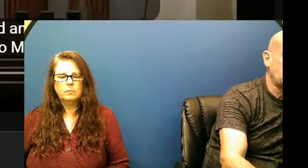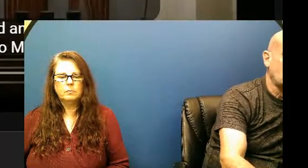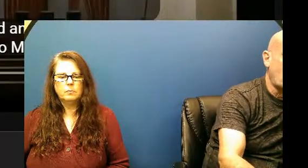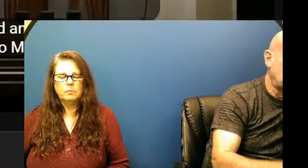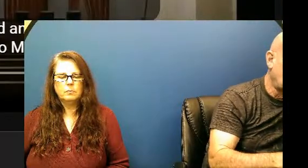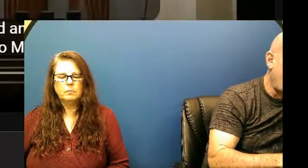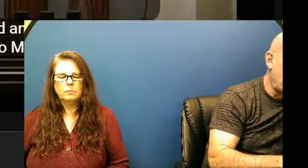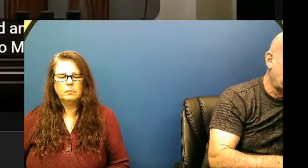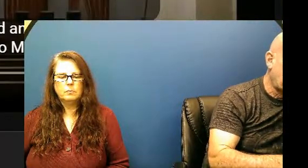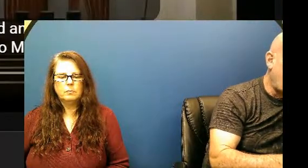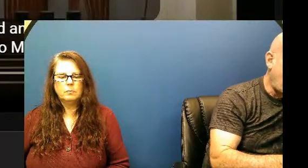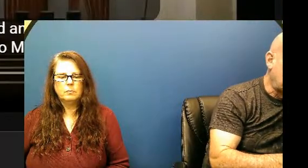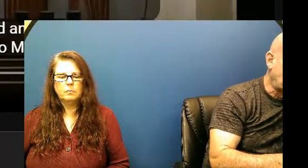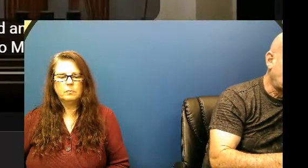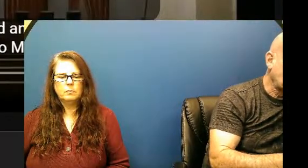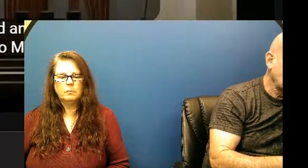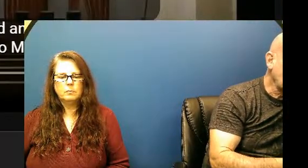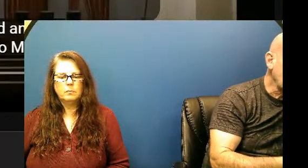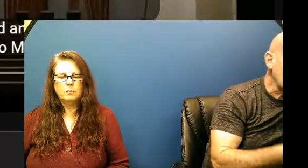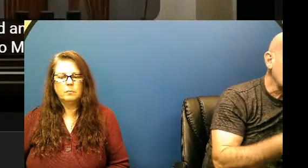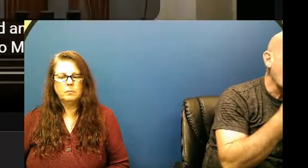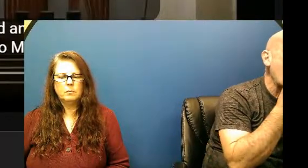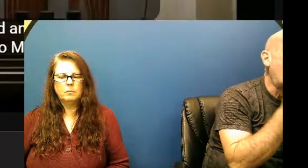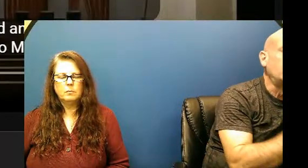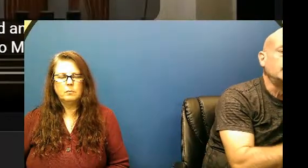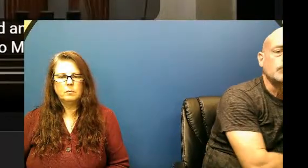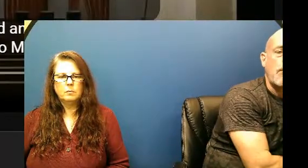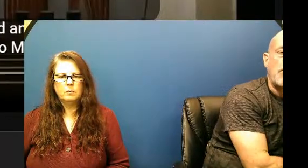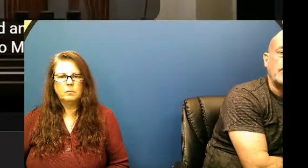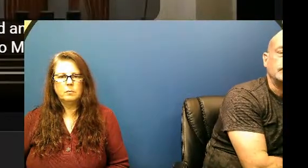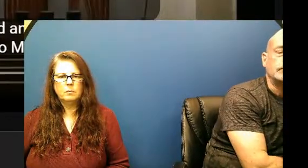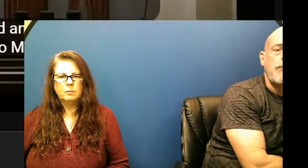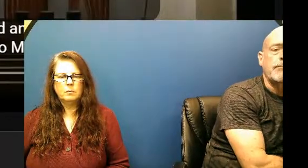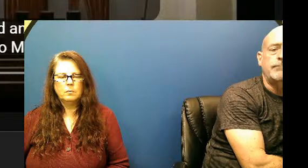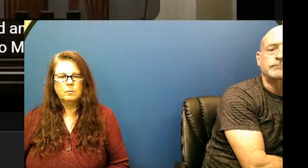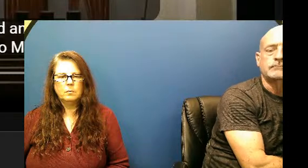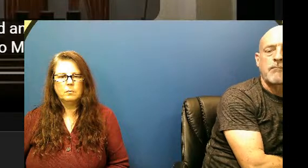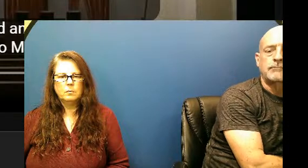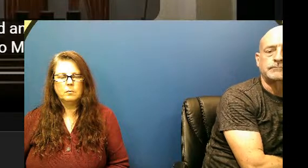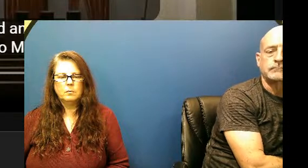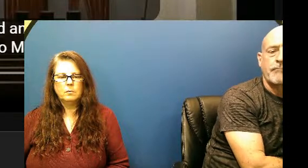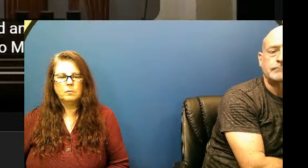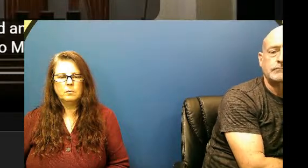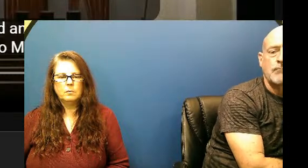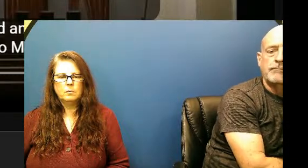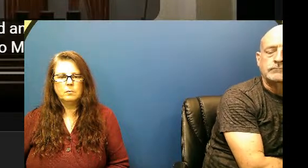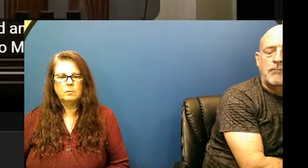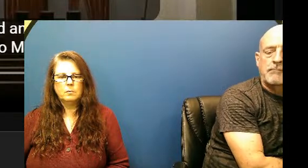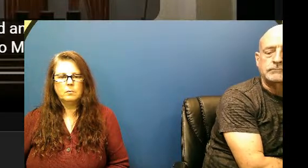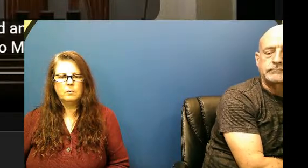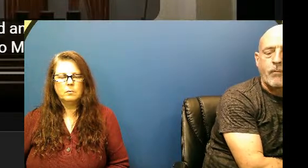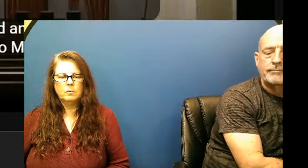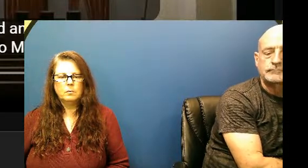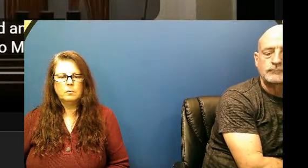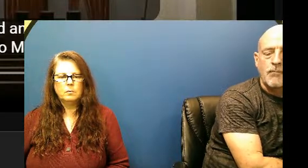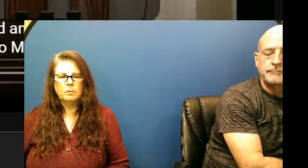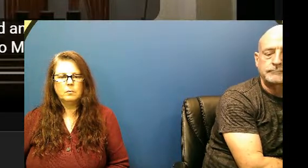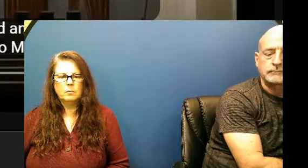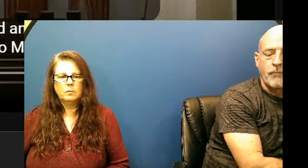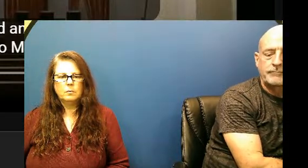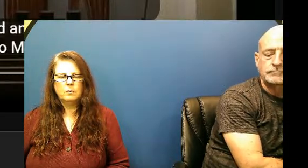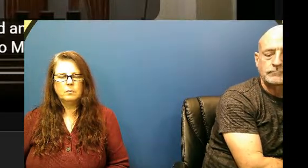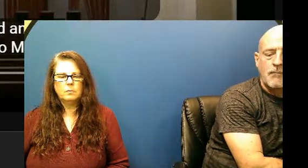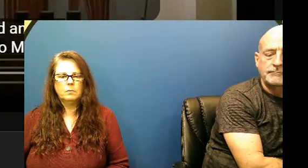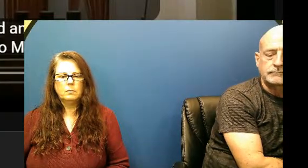TikTok. So it's not a direct burden on the expression at all. Congress is fine with the expression. They're not fine